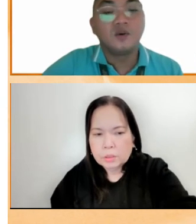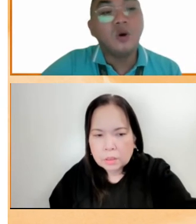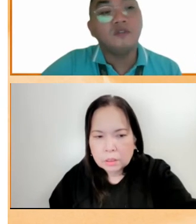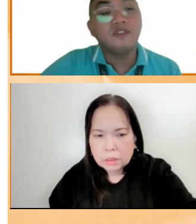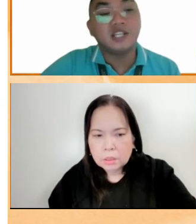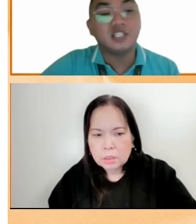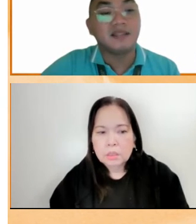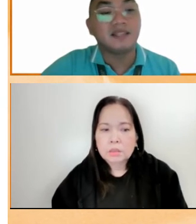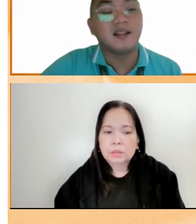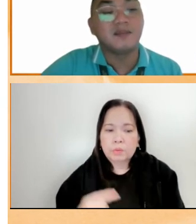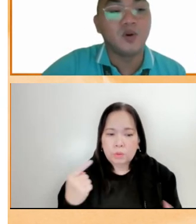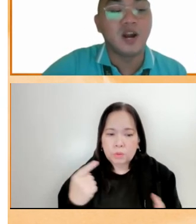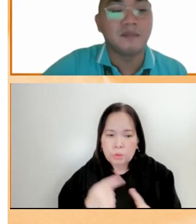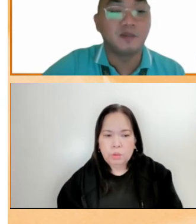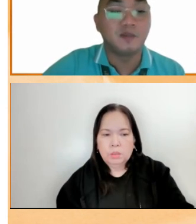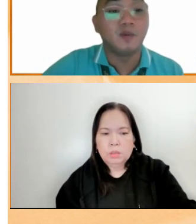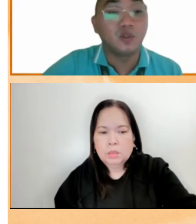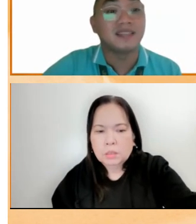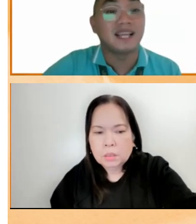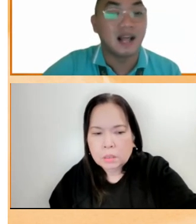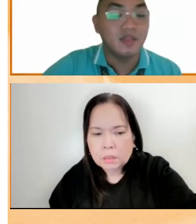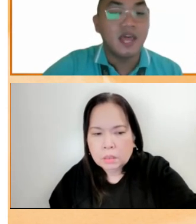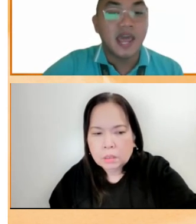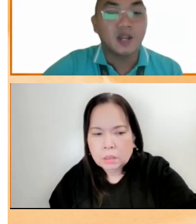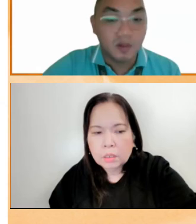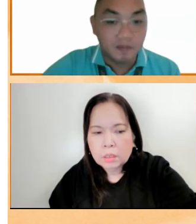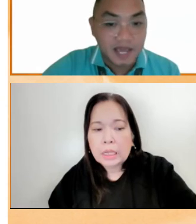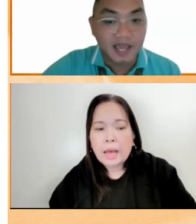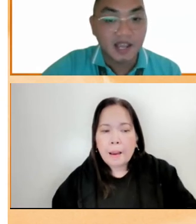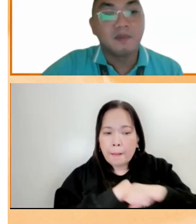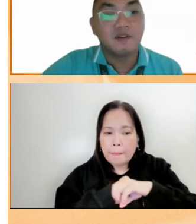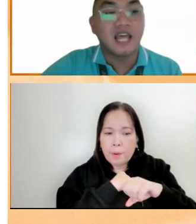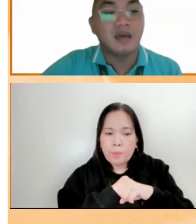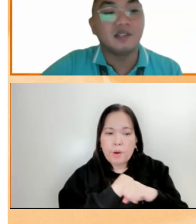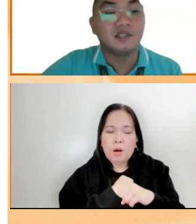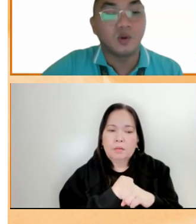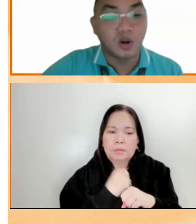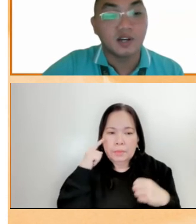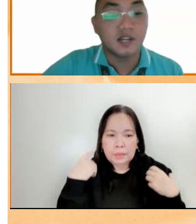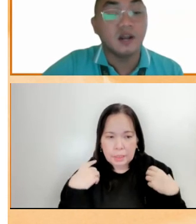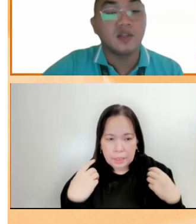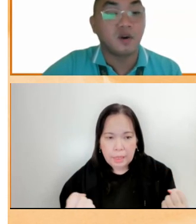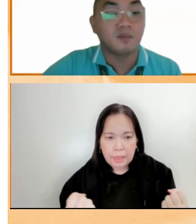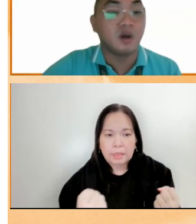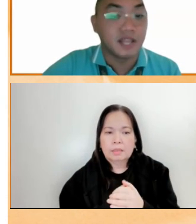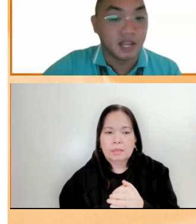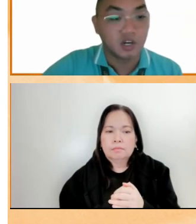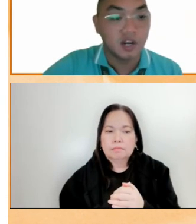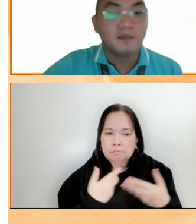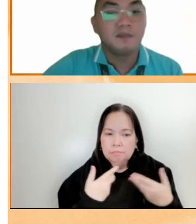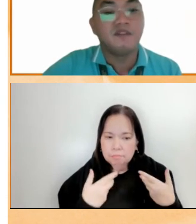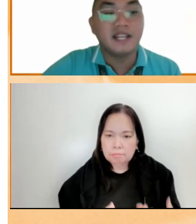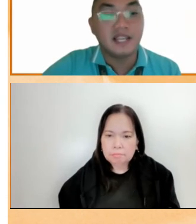So the goal of the National Mental Health Program is to promote mental health and well-being, prevent MNS disorders and other forms of